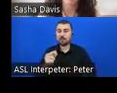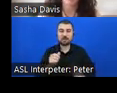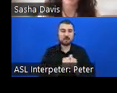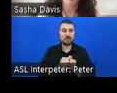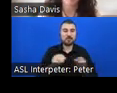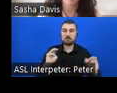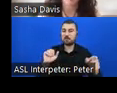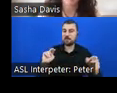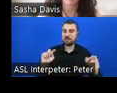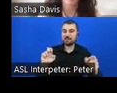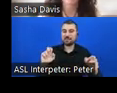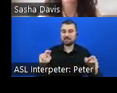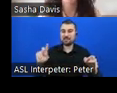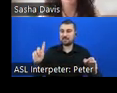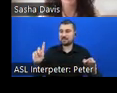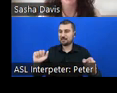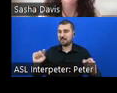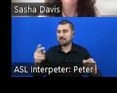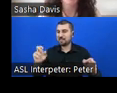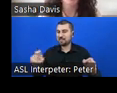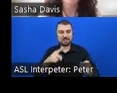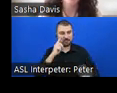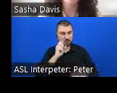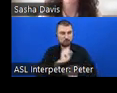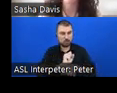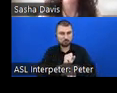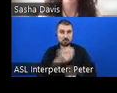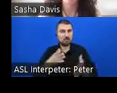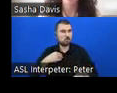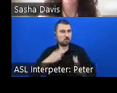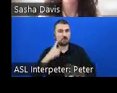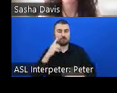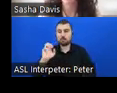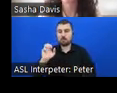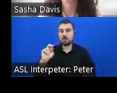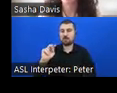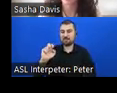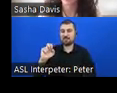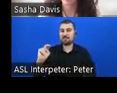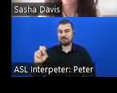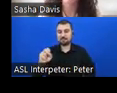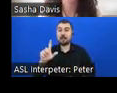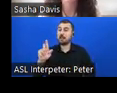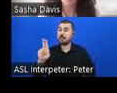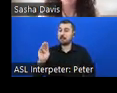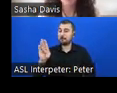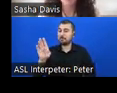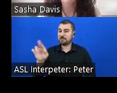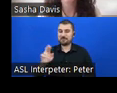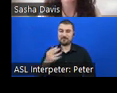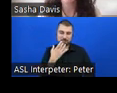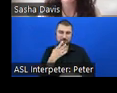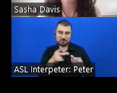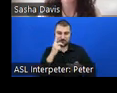who worked, or I think was might be owner at some point, of Monteith Lumber, one of Gross's favorite lumberyards. And there were quite a